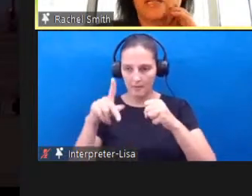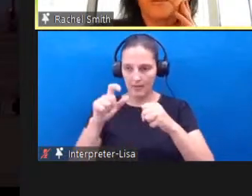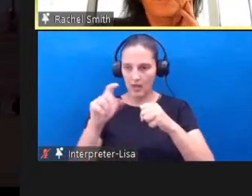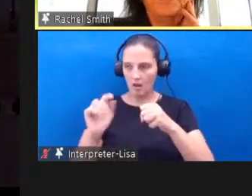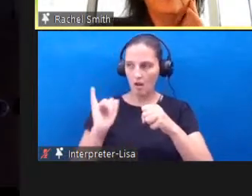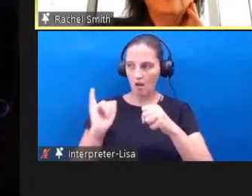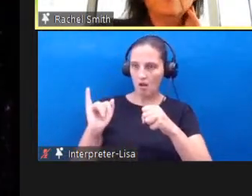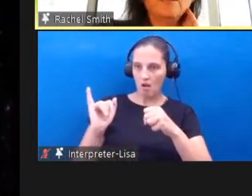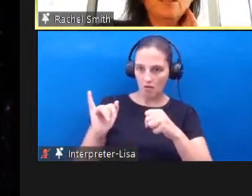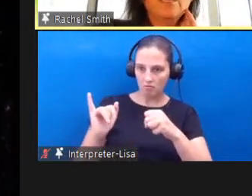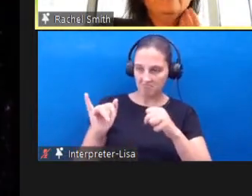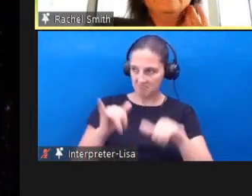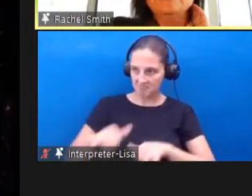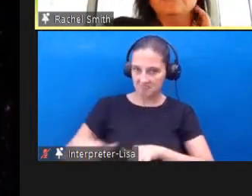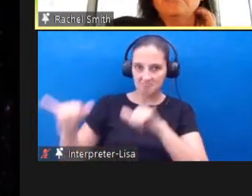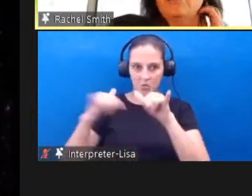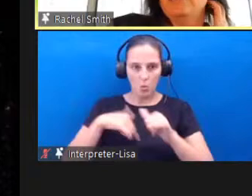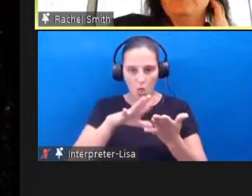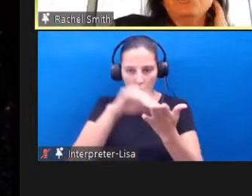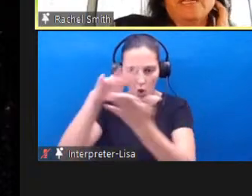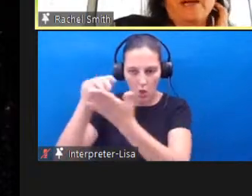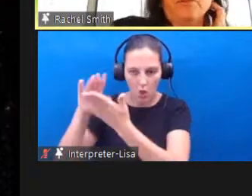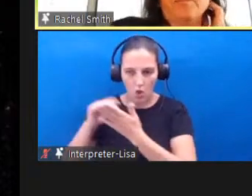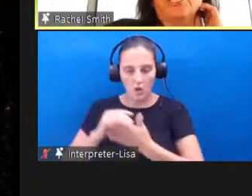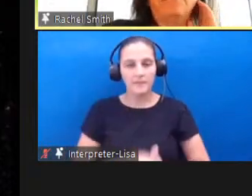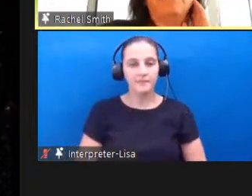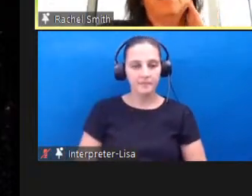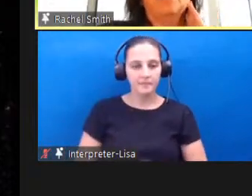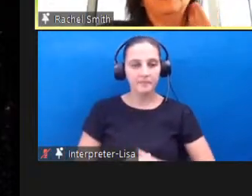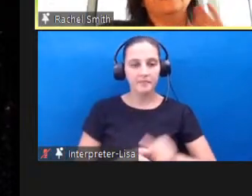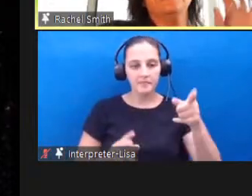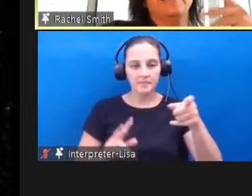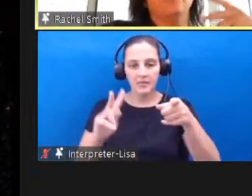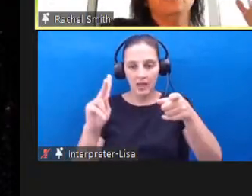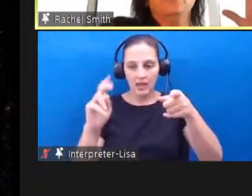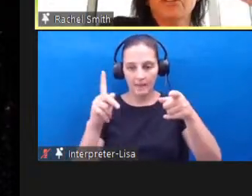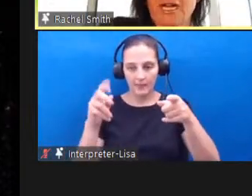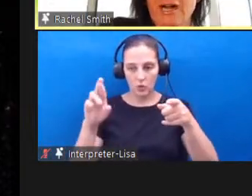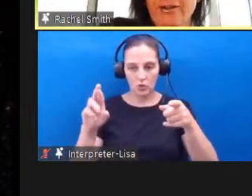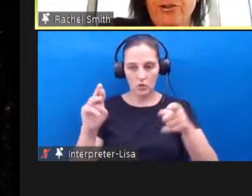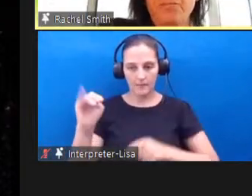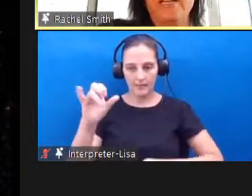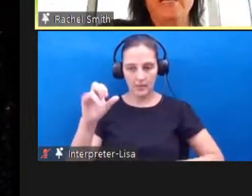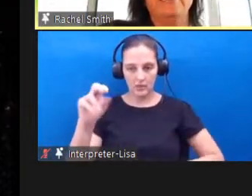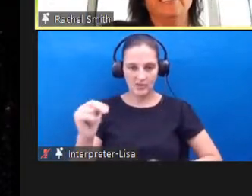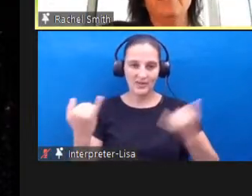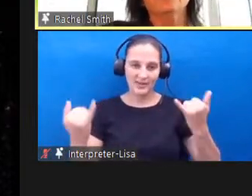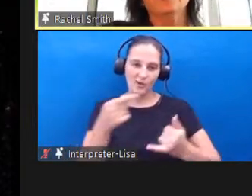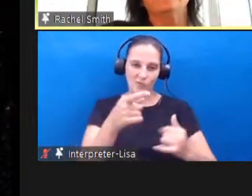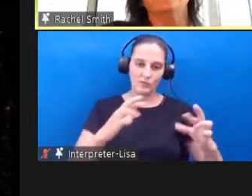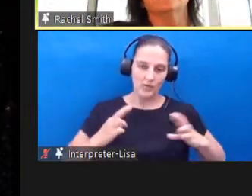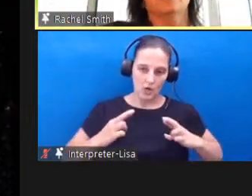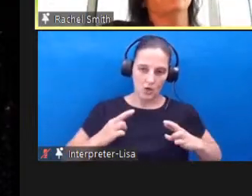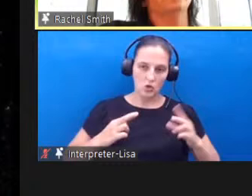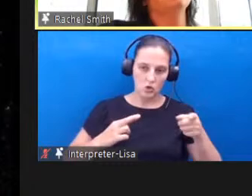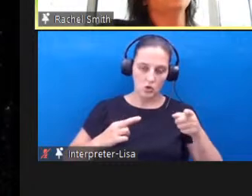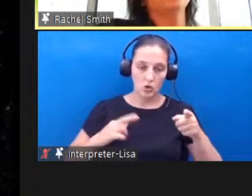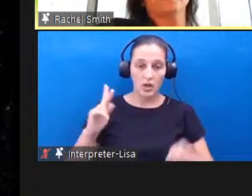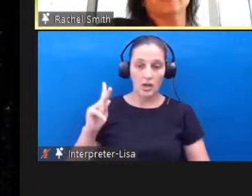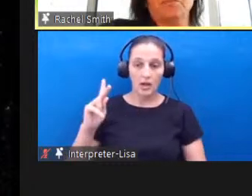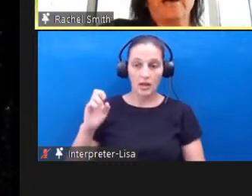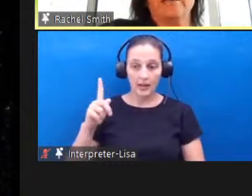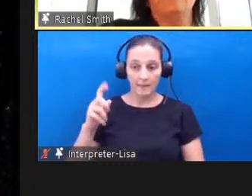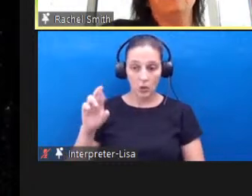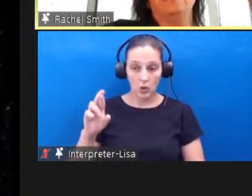out there. This is an image of the Kepler mission. It is now retired, but Kepler has discovered the